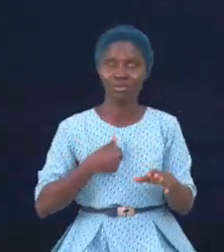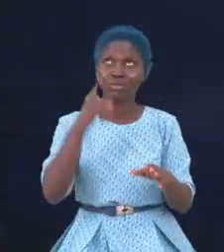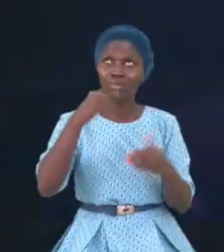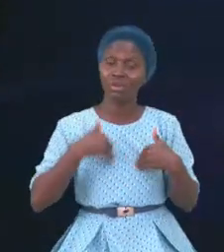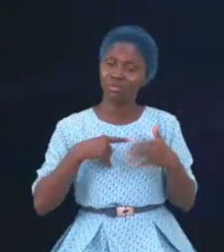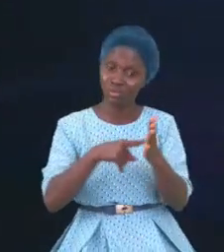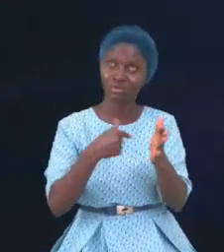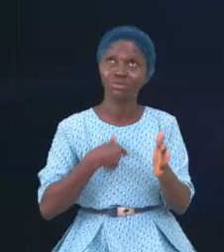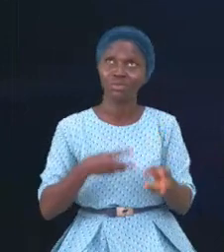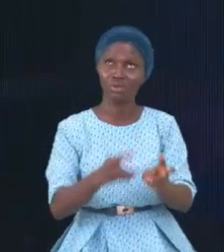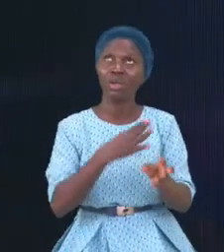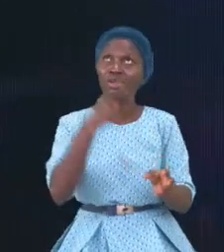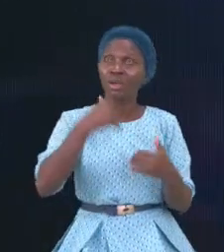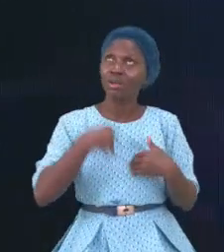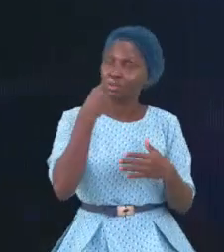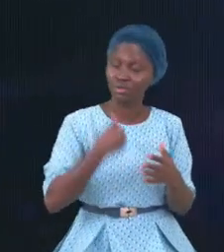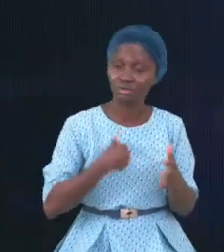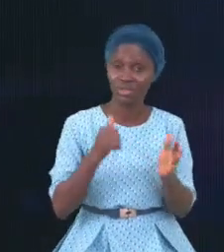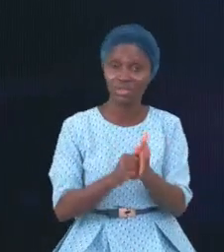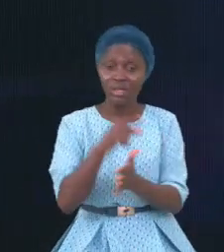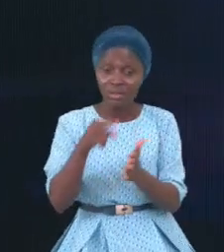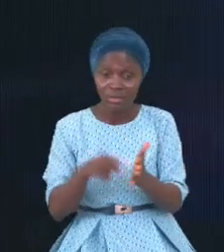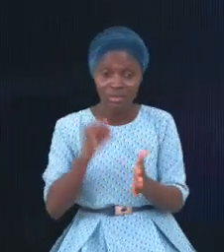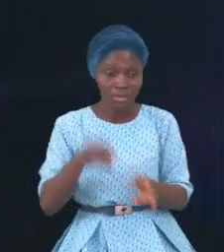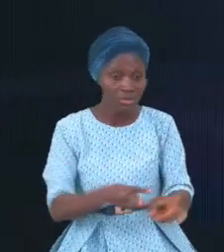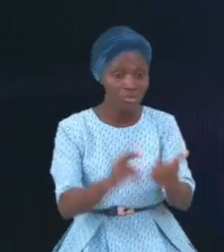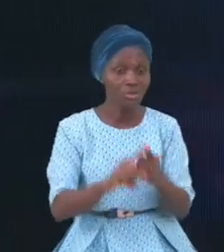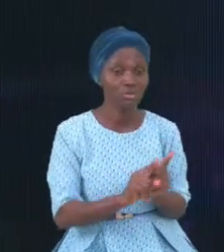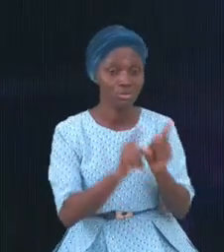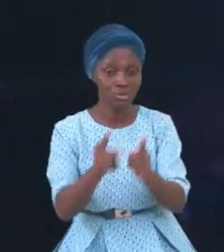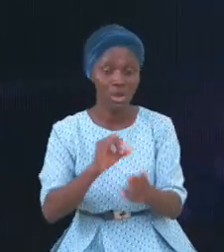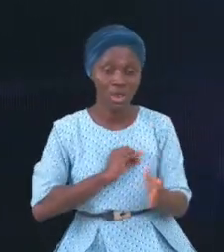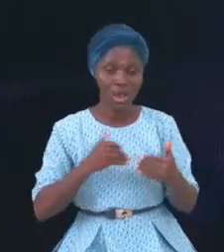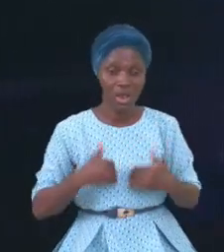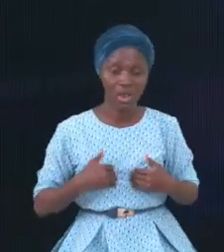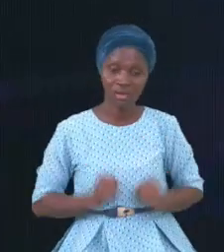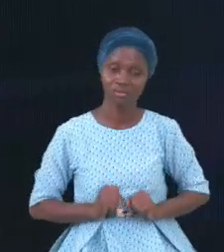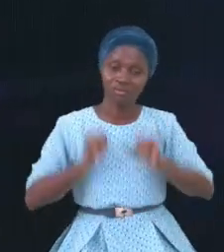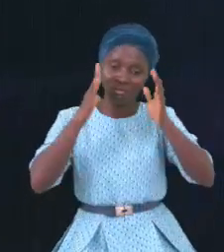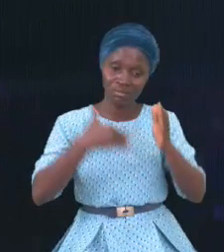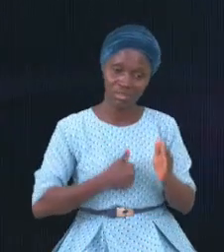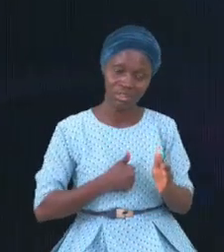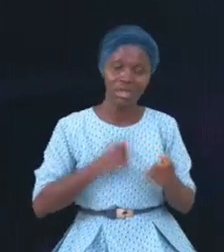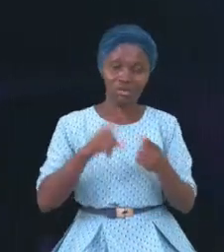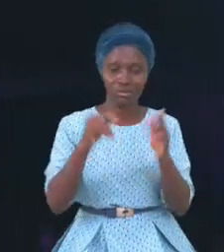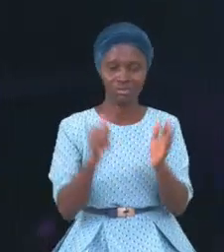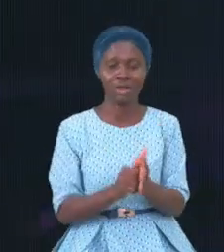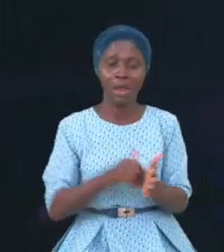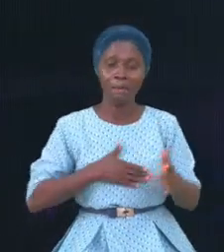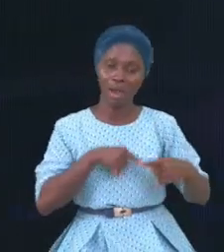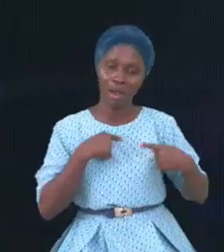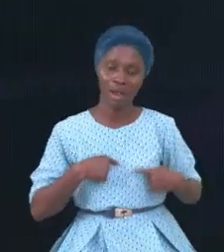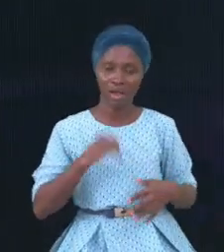me there's the way to go. I've committed myself to that. My heart is fixed,